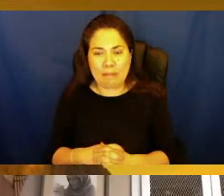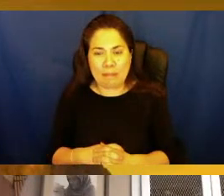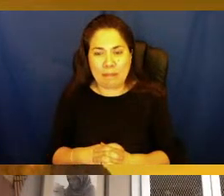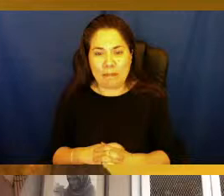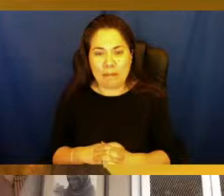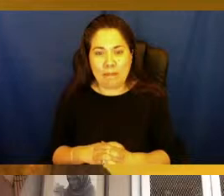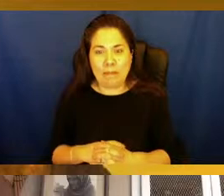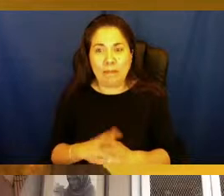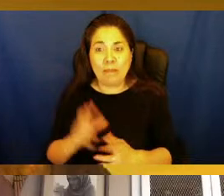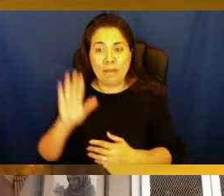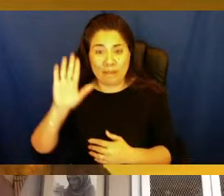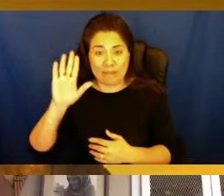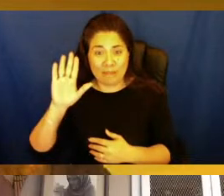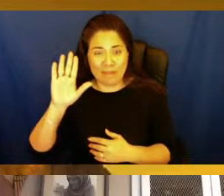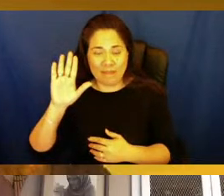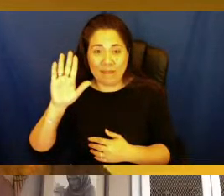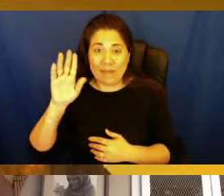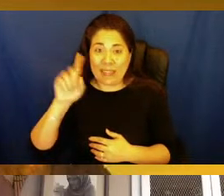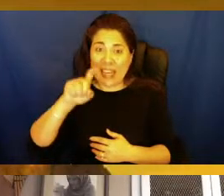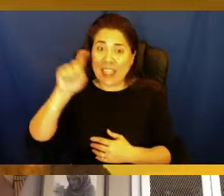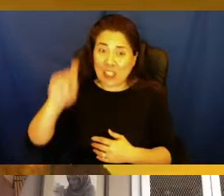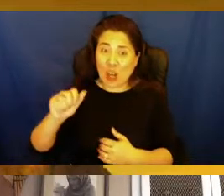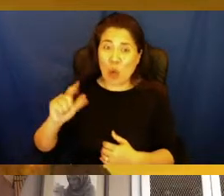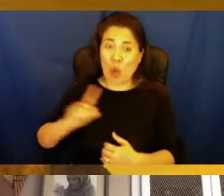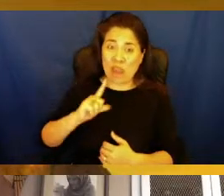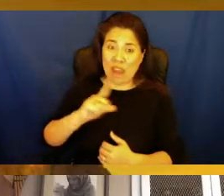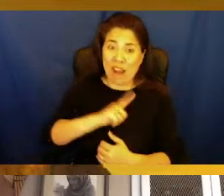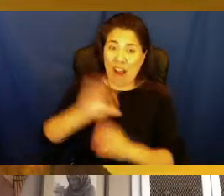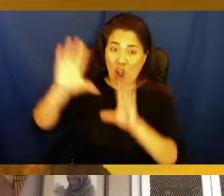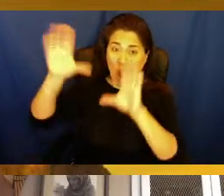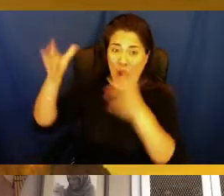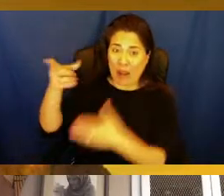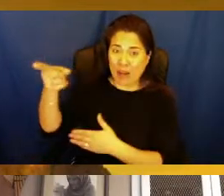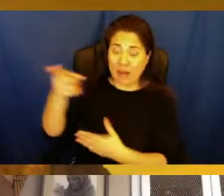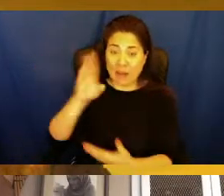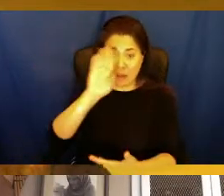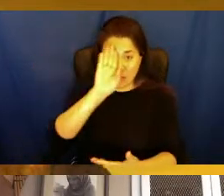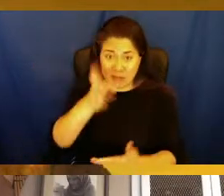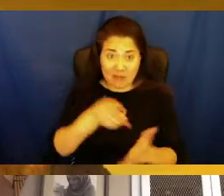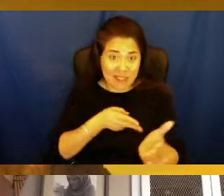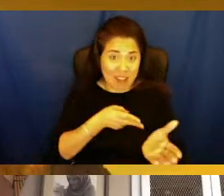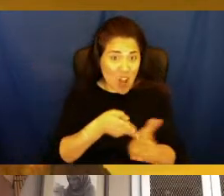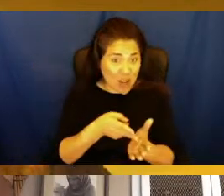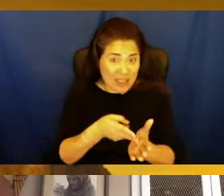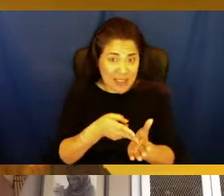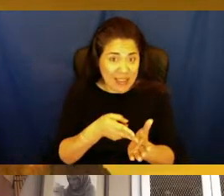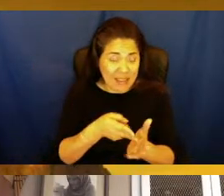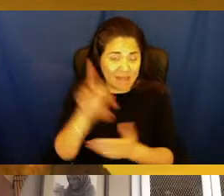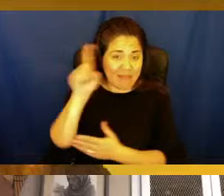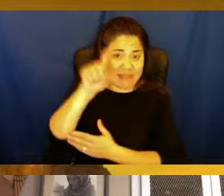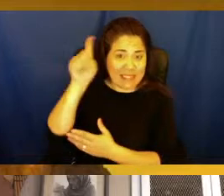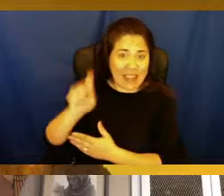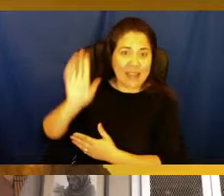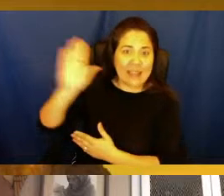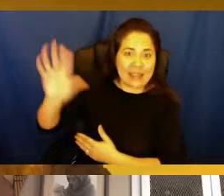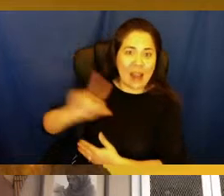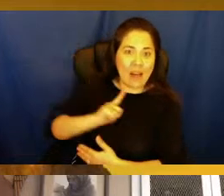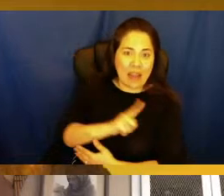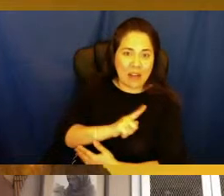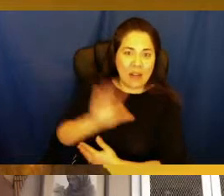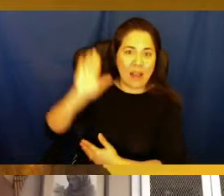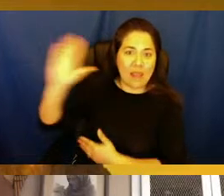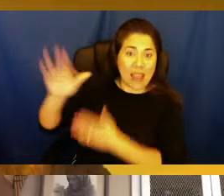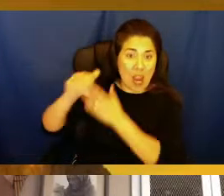Well, it starts with our Texas legislature. I think if we're going to be blunt and we're going to be honest, the leadership